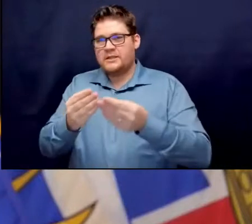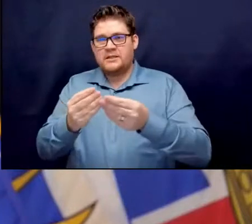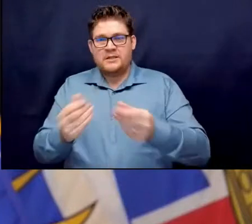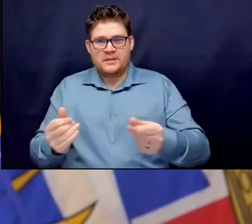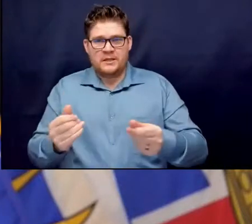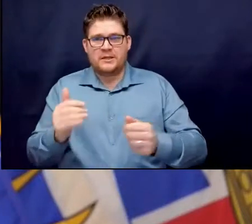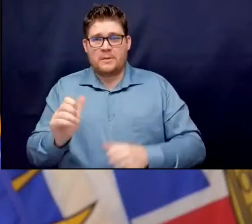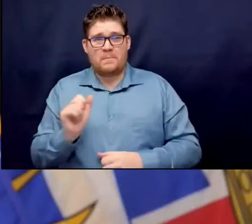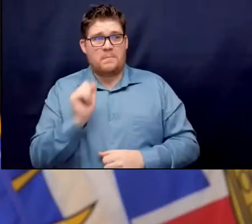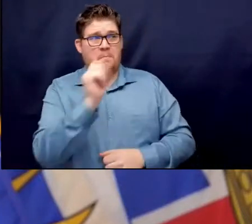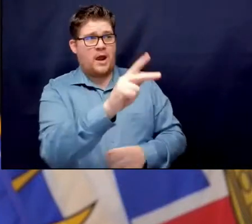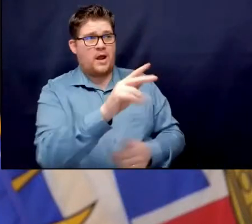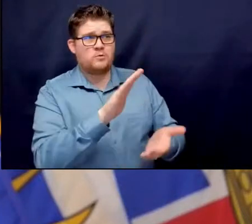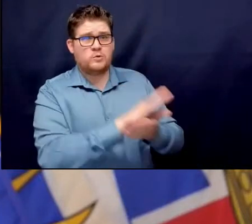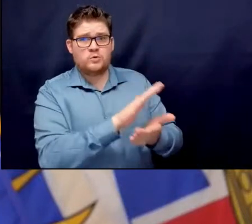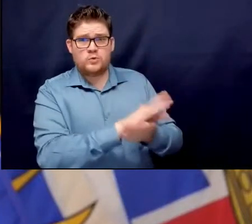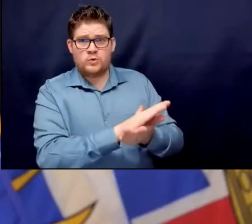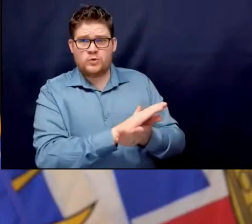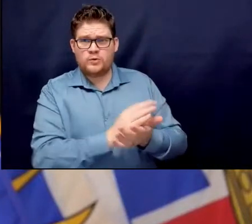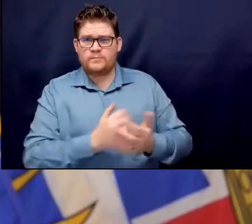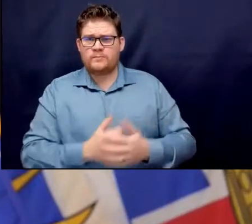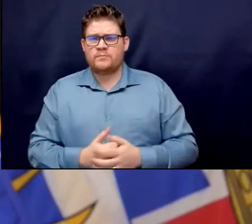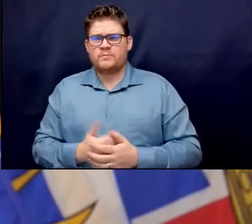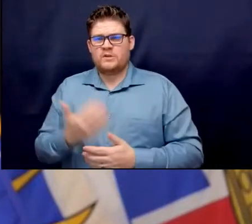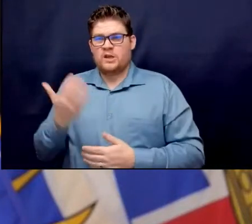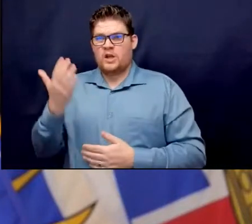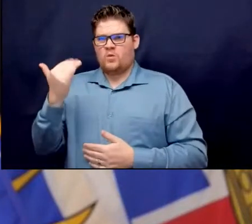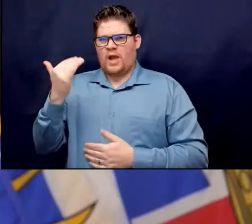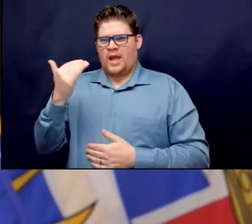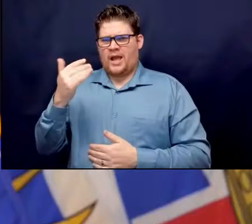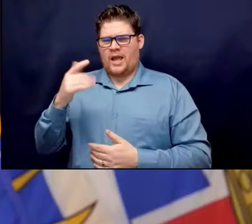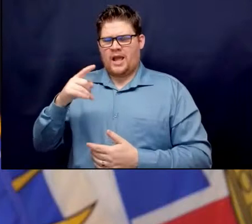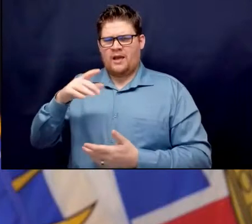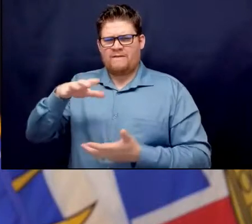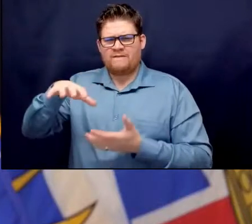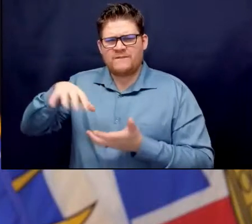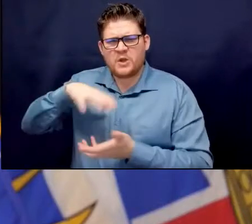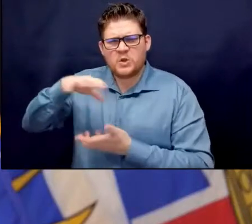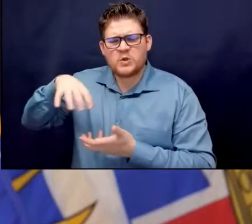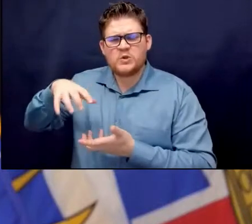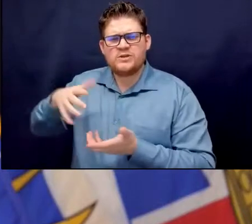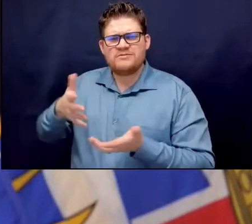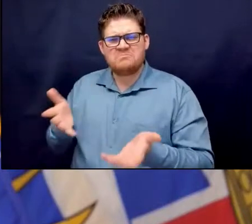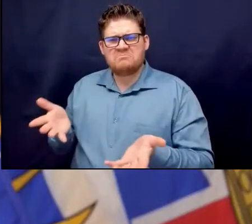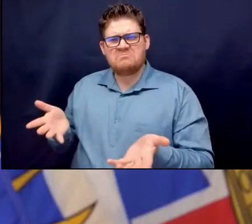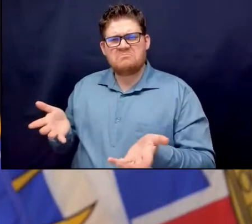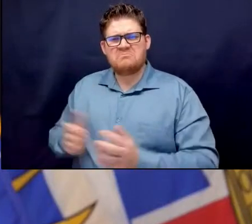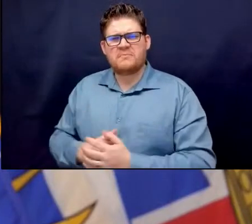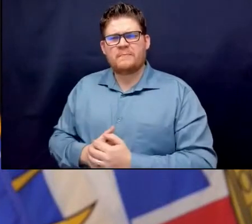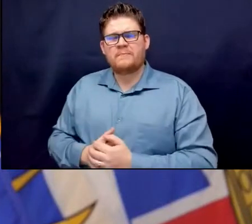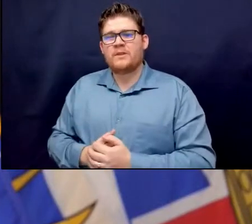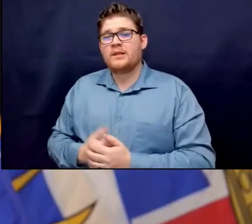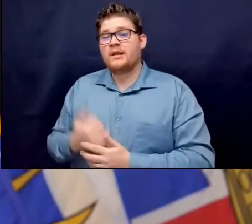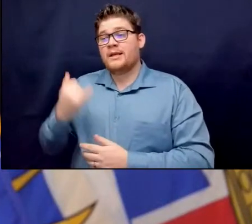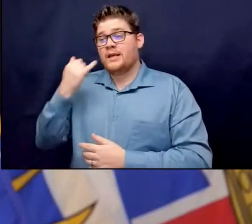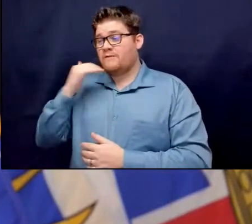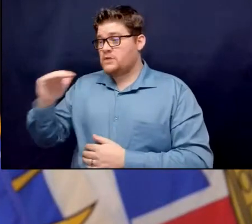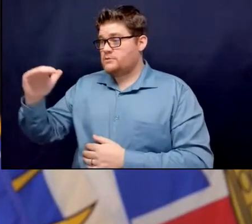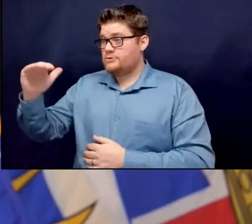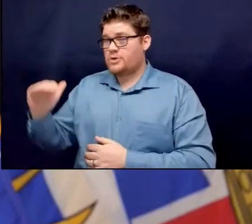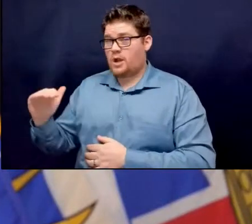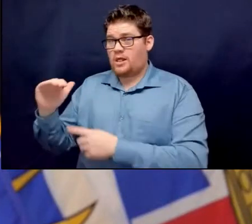have resolved. Why do you think there's still some confusion around that? There is also seems to be a bit of confusion around whether children with